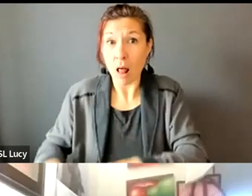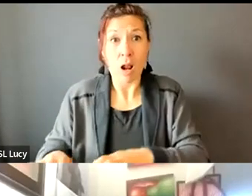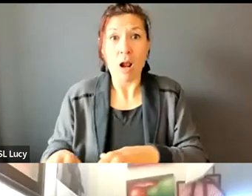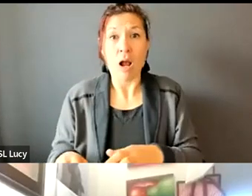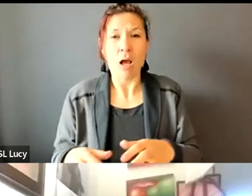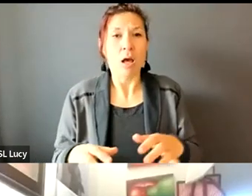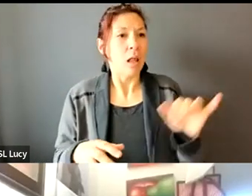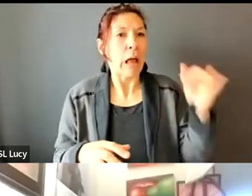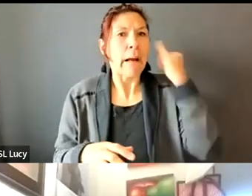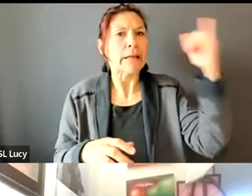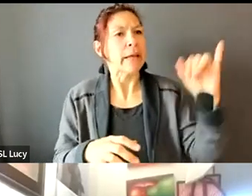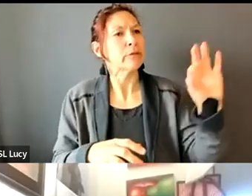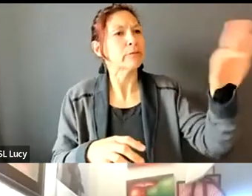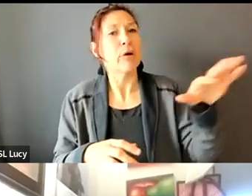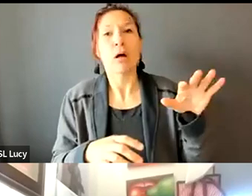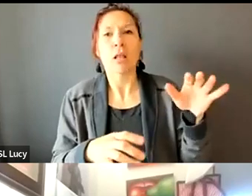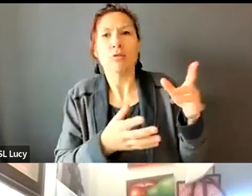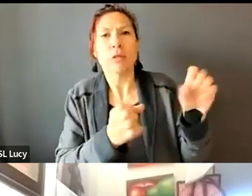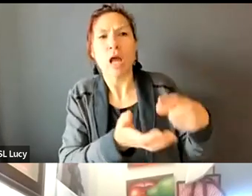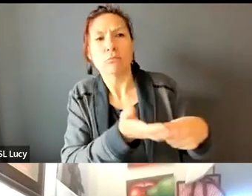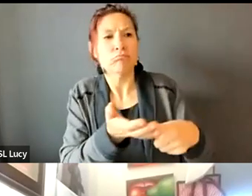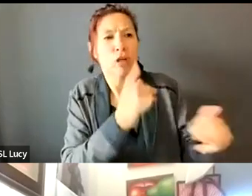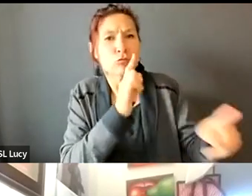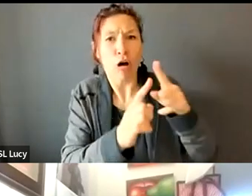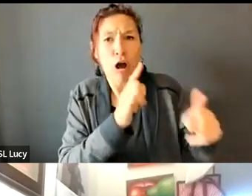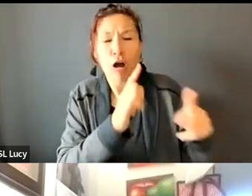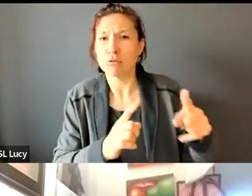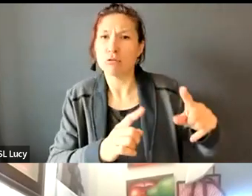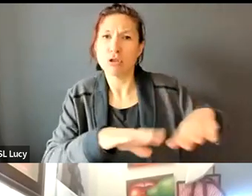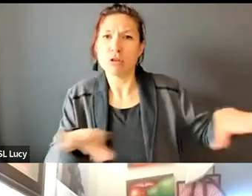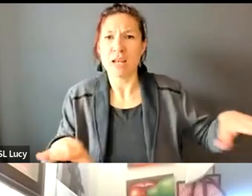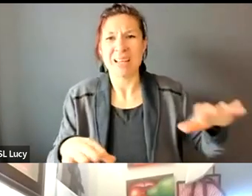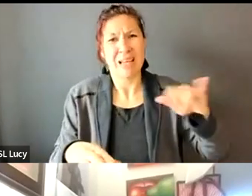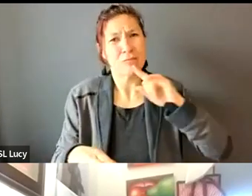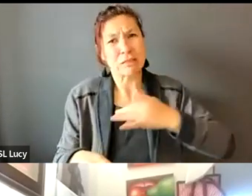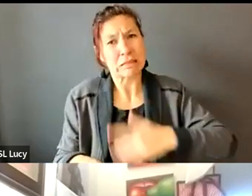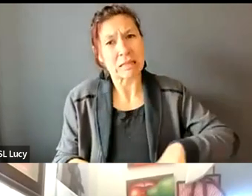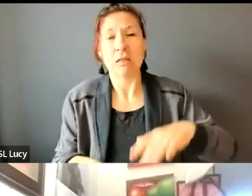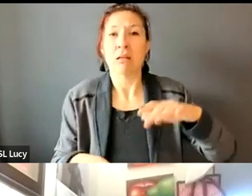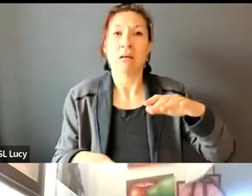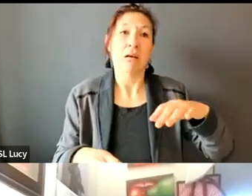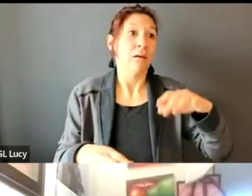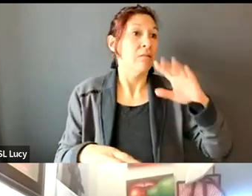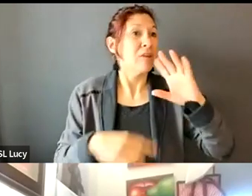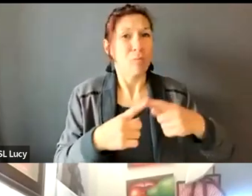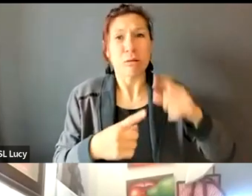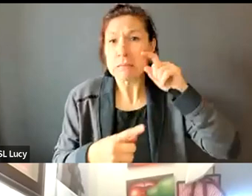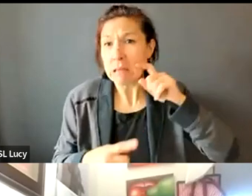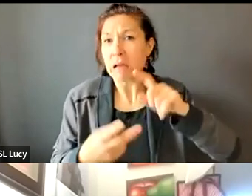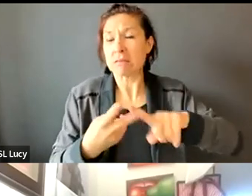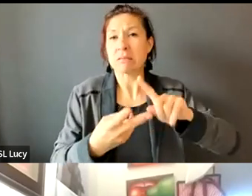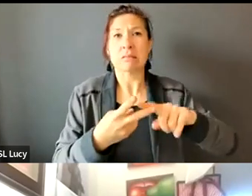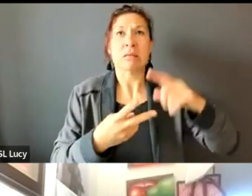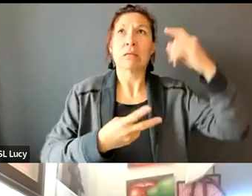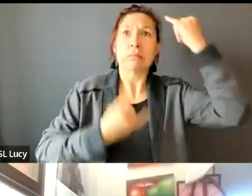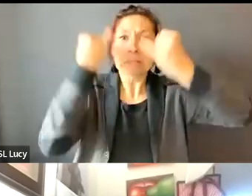I suspect that level of touch is missing on such a sensitive topic particularly around suicidal ideation multiple